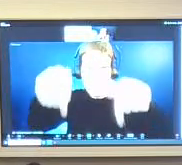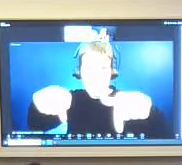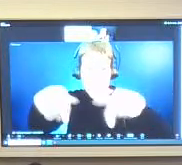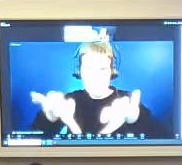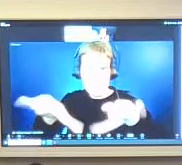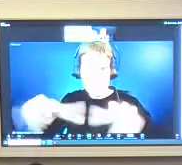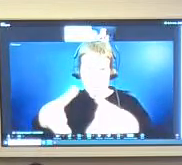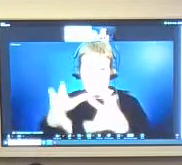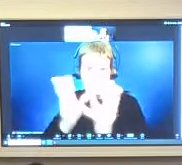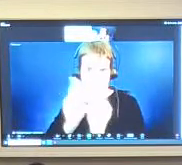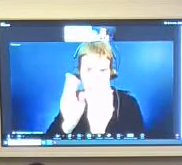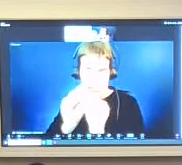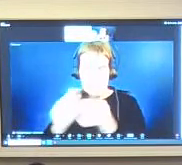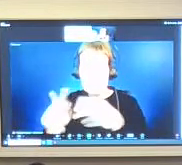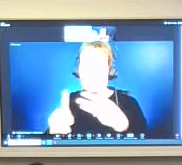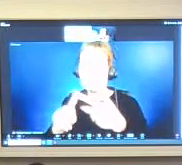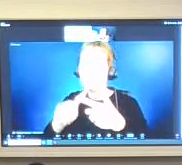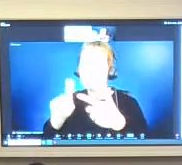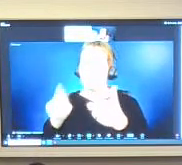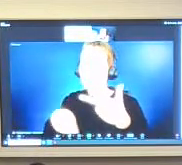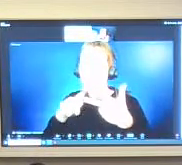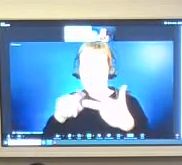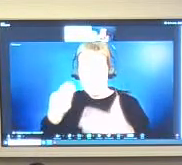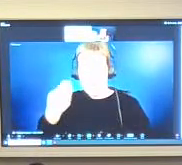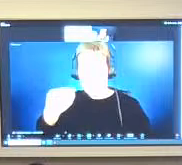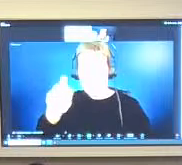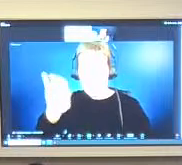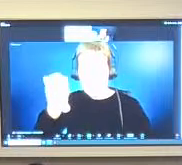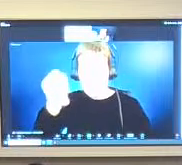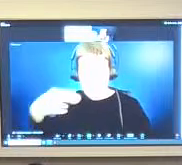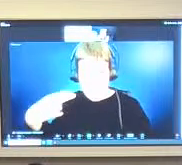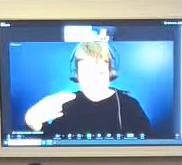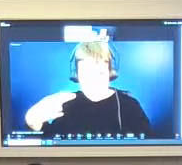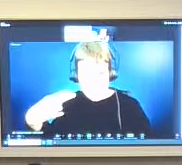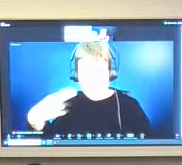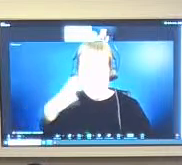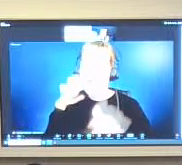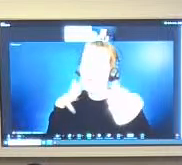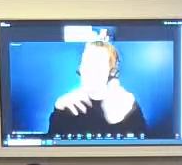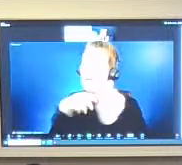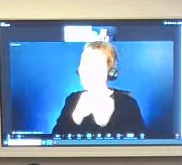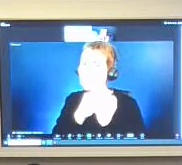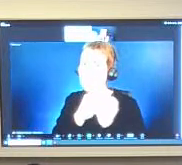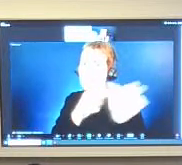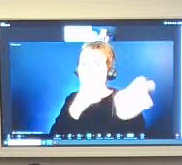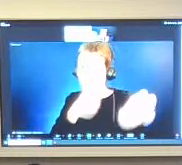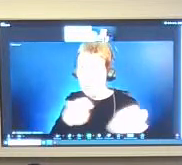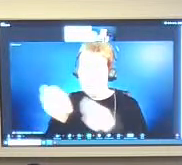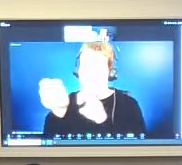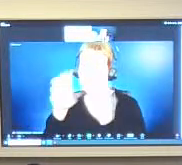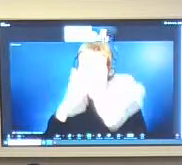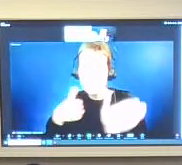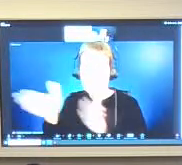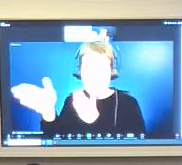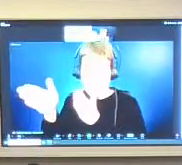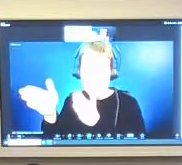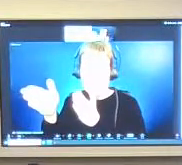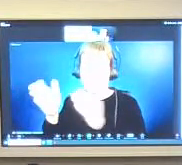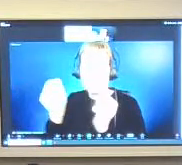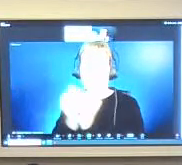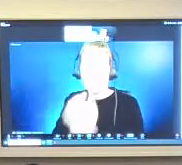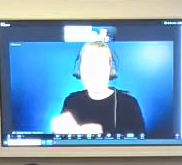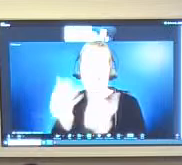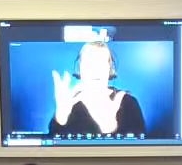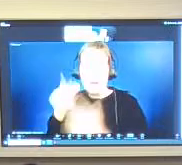will have the transition plan update complete with a number of push buttons and